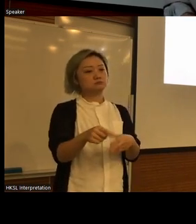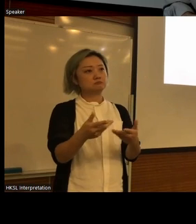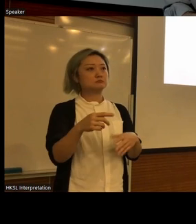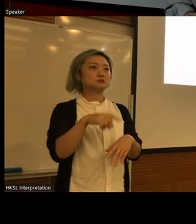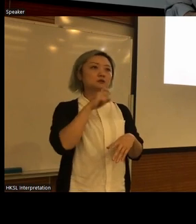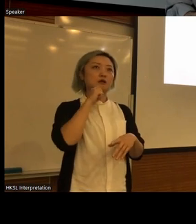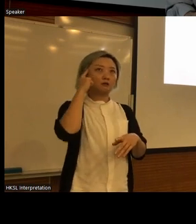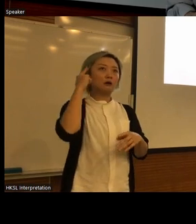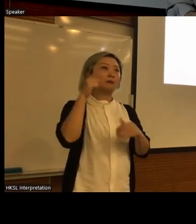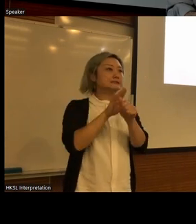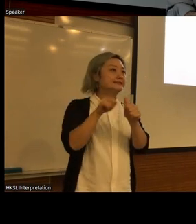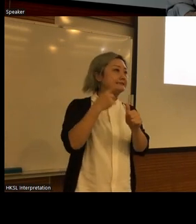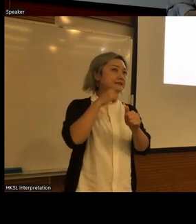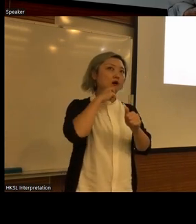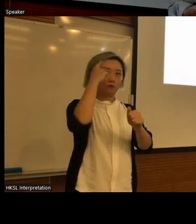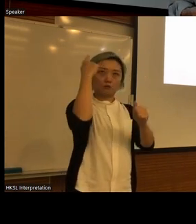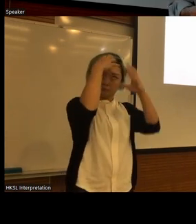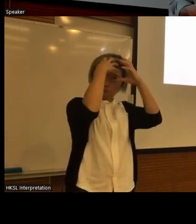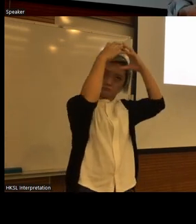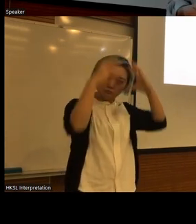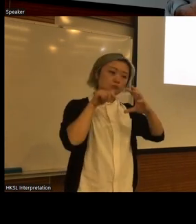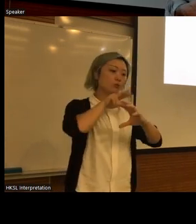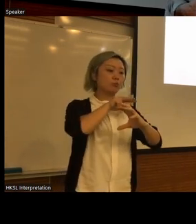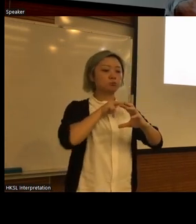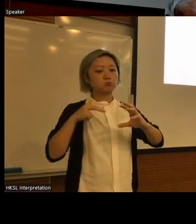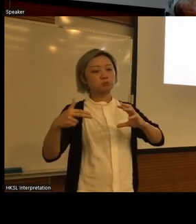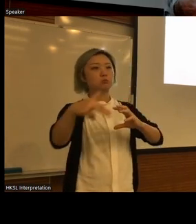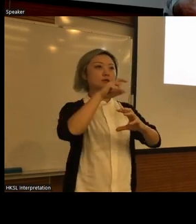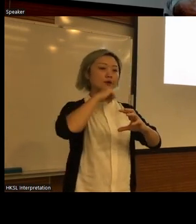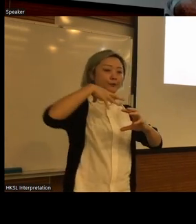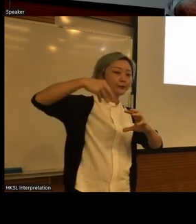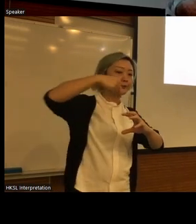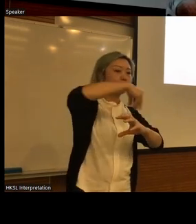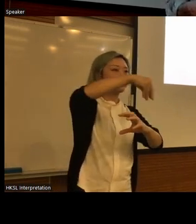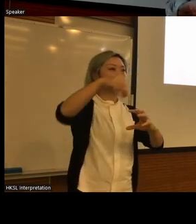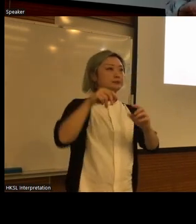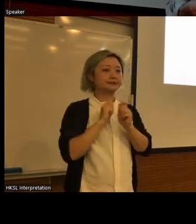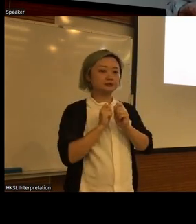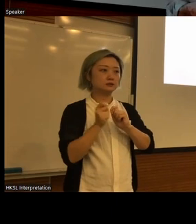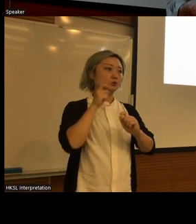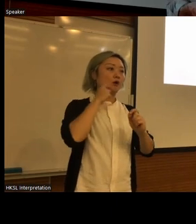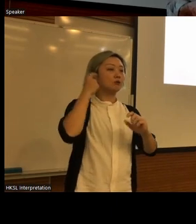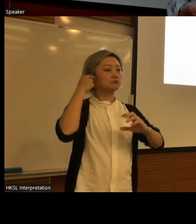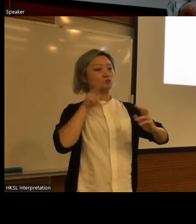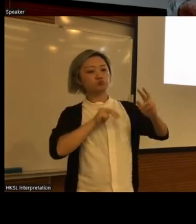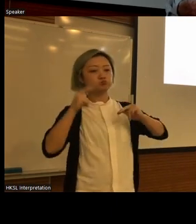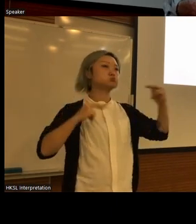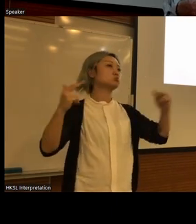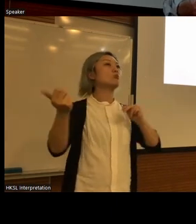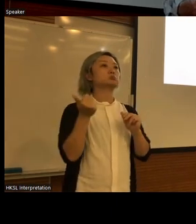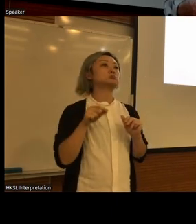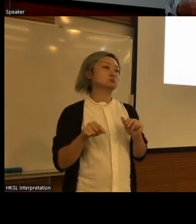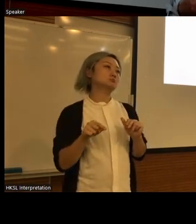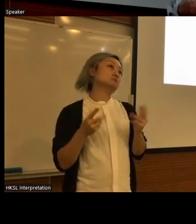brain anatomy and the activity, electric and chemical activity in the brain are being explored as well.